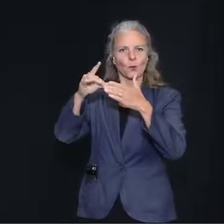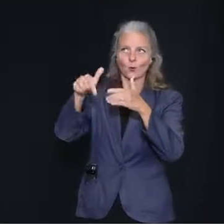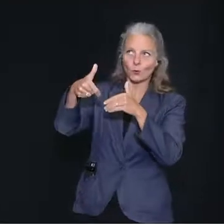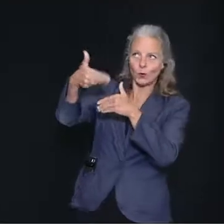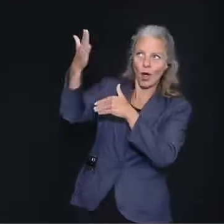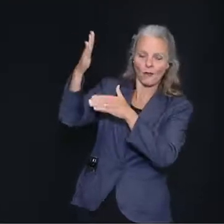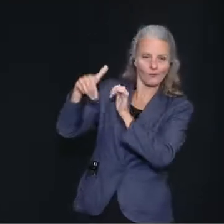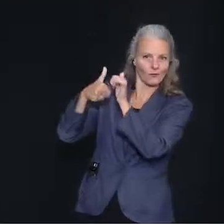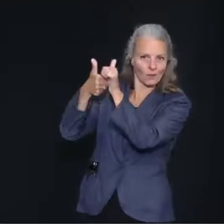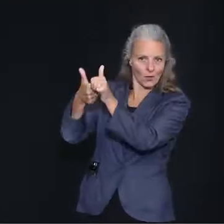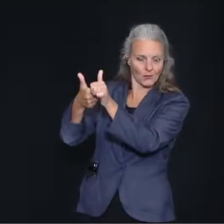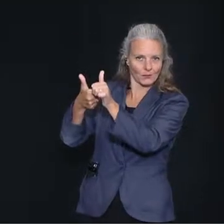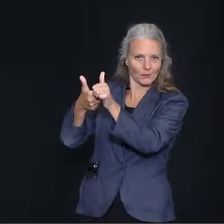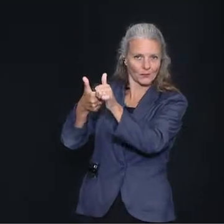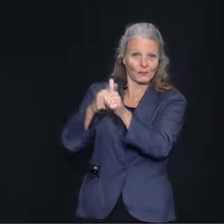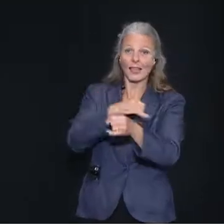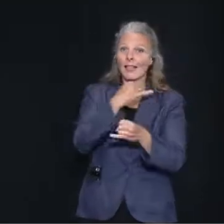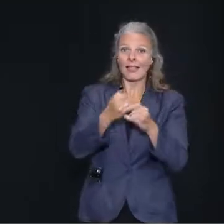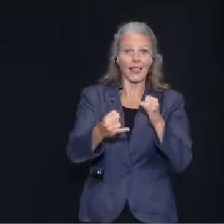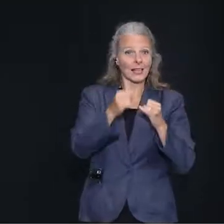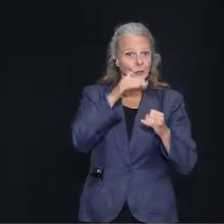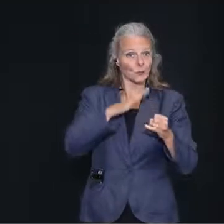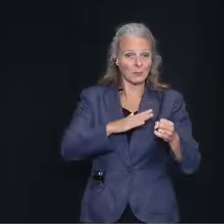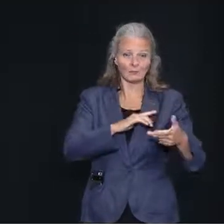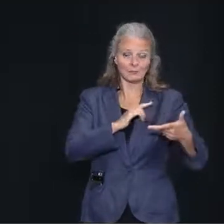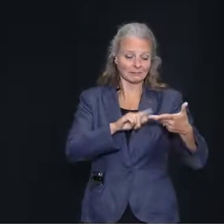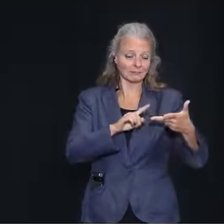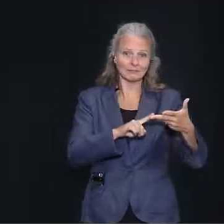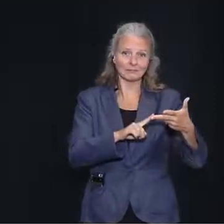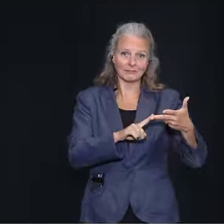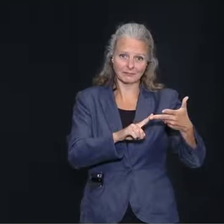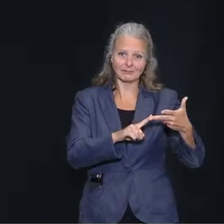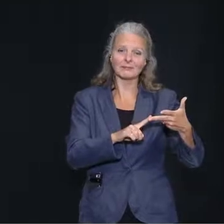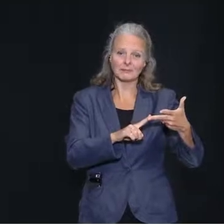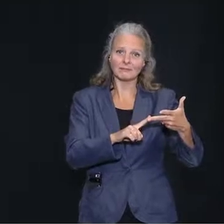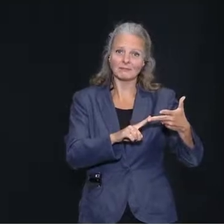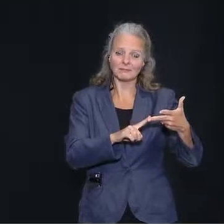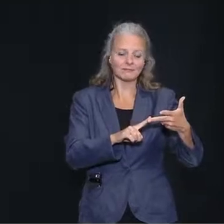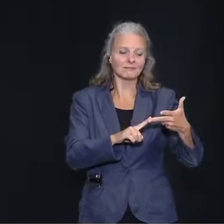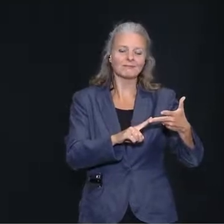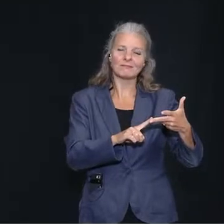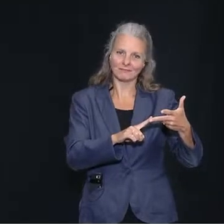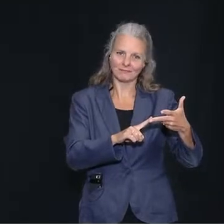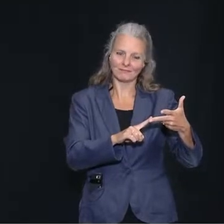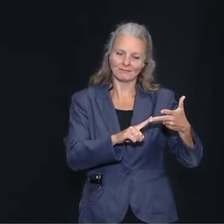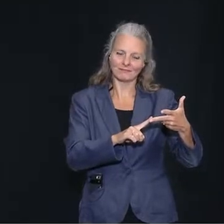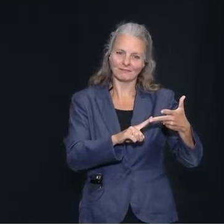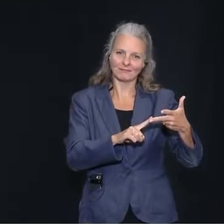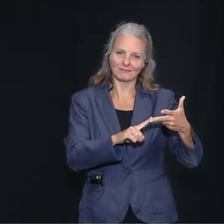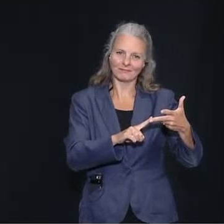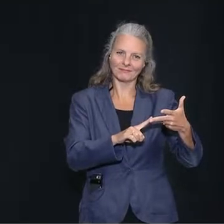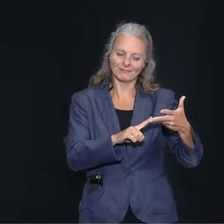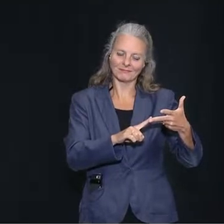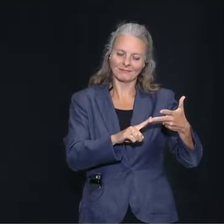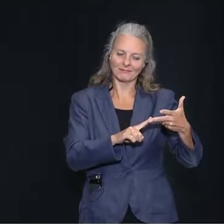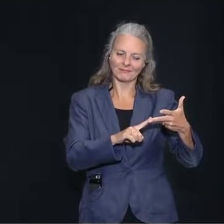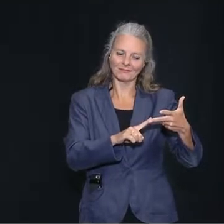Finally, my thoughts and prayers in these days have focused on a 3rd